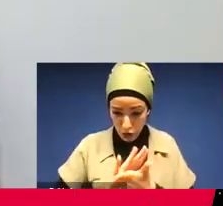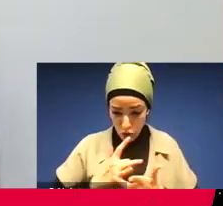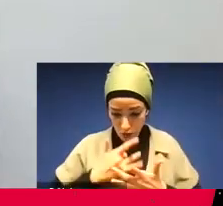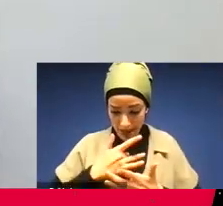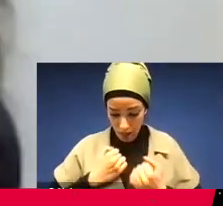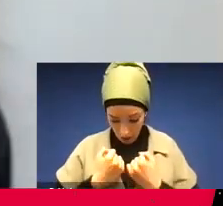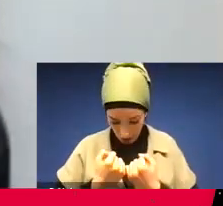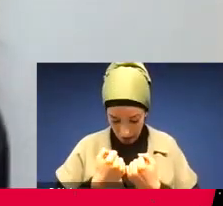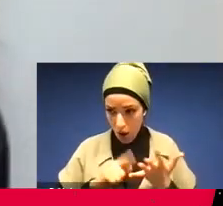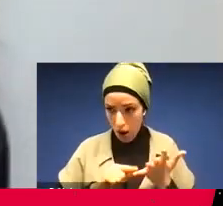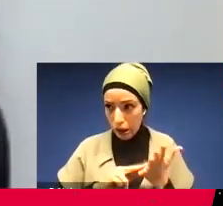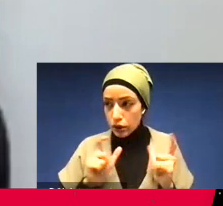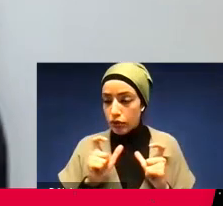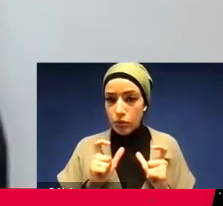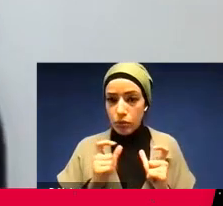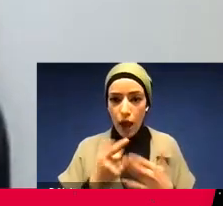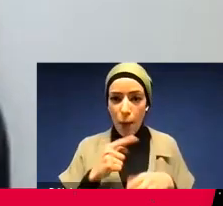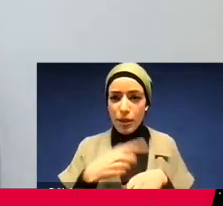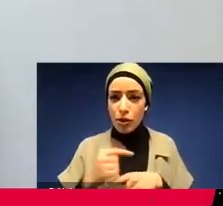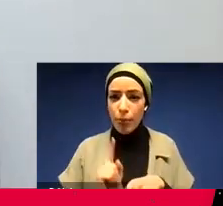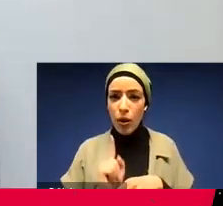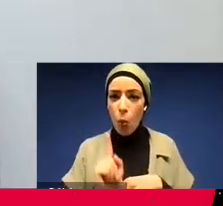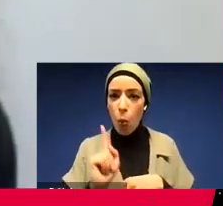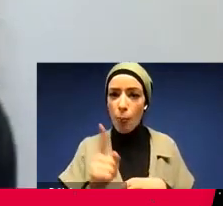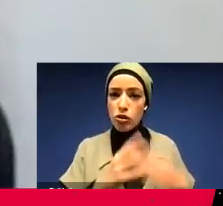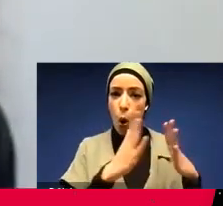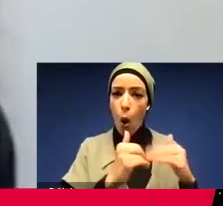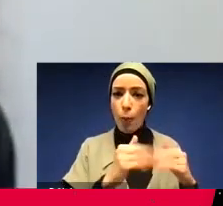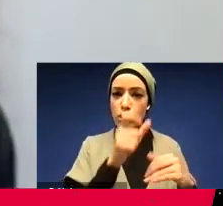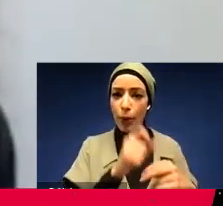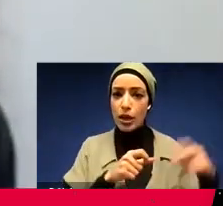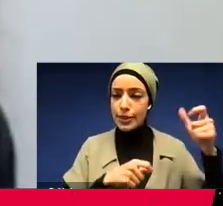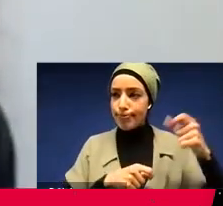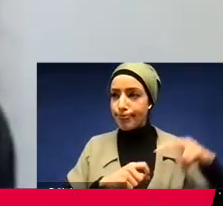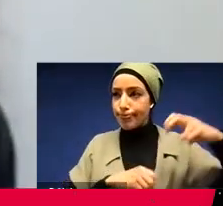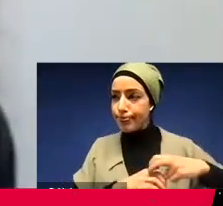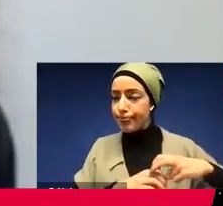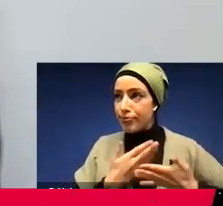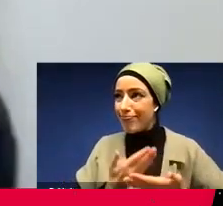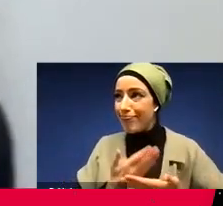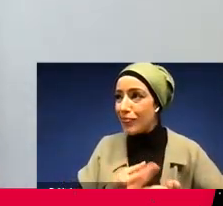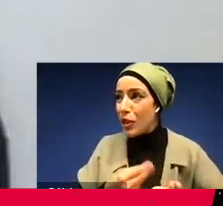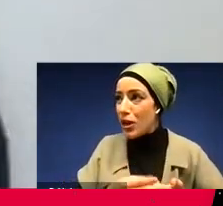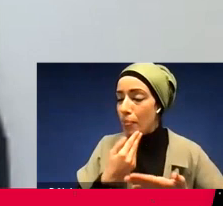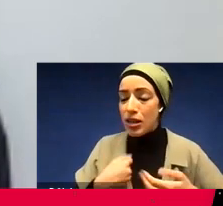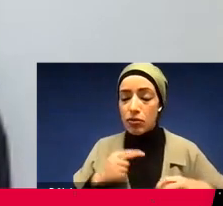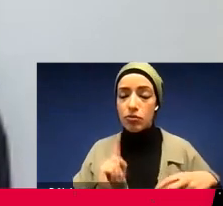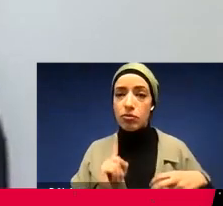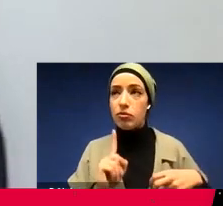you walked past someone who is homeless or someone who is begging for money or resources and you just turned